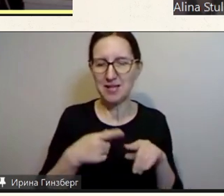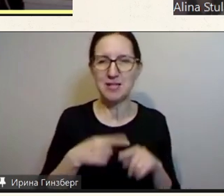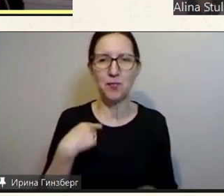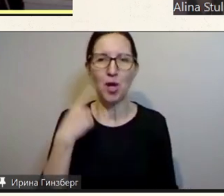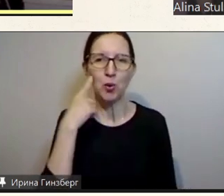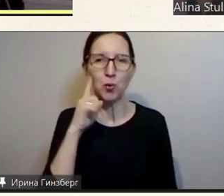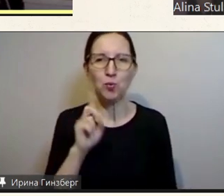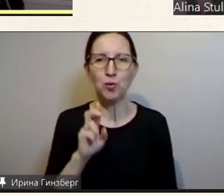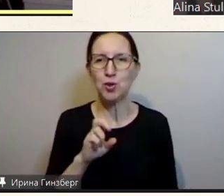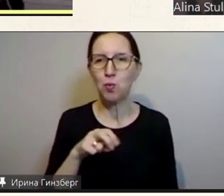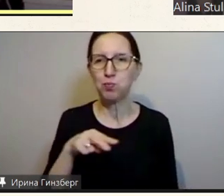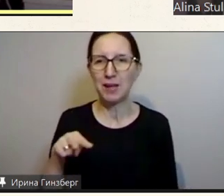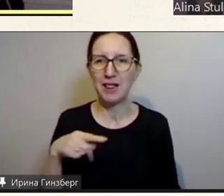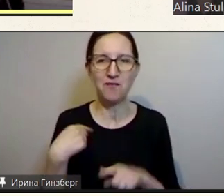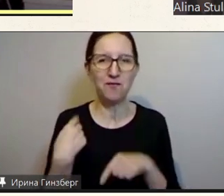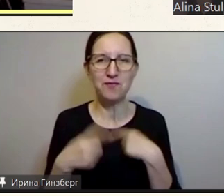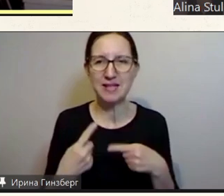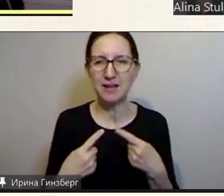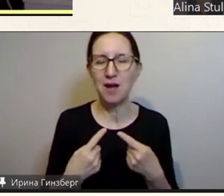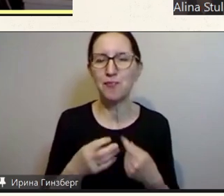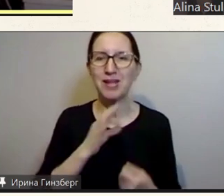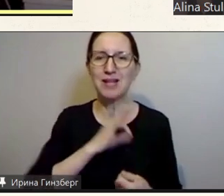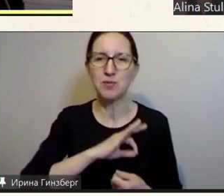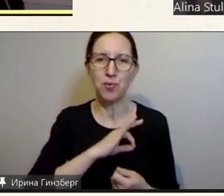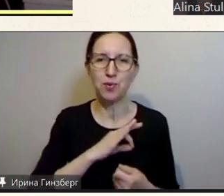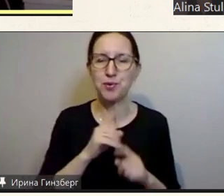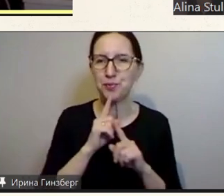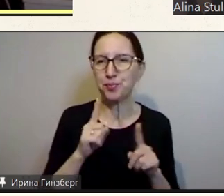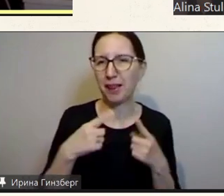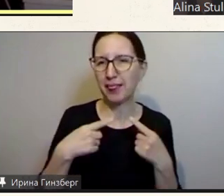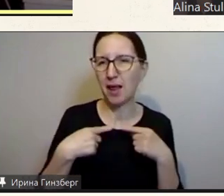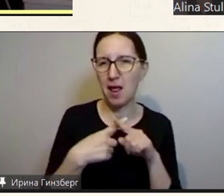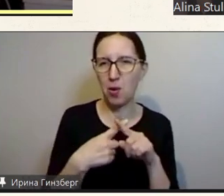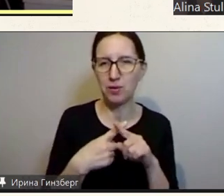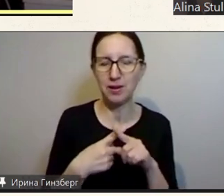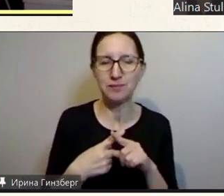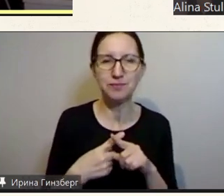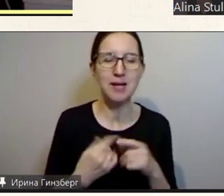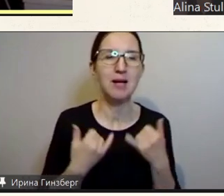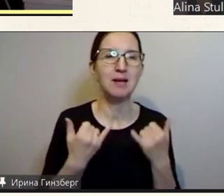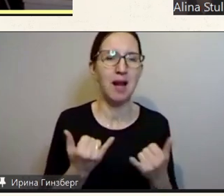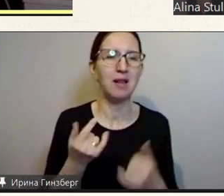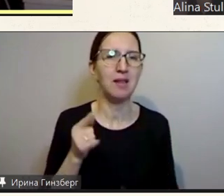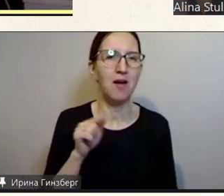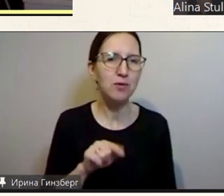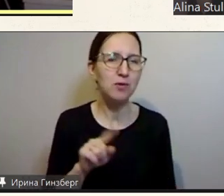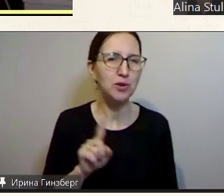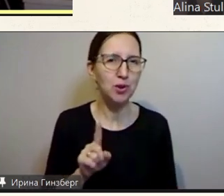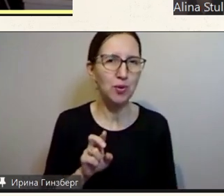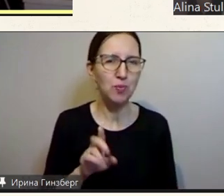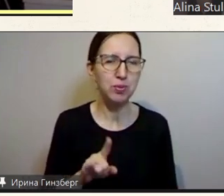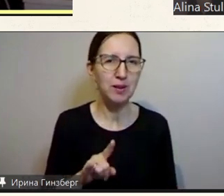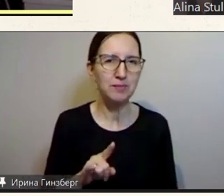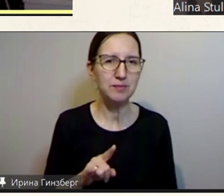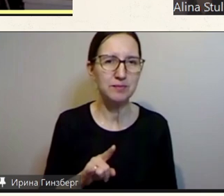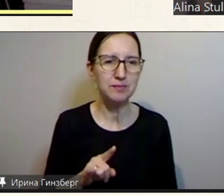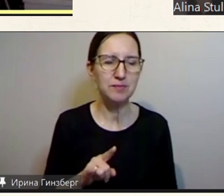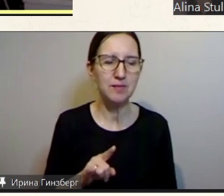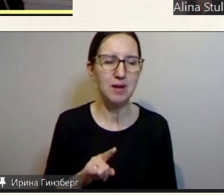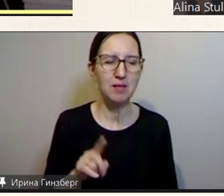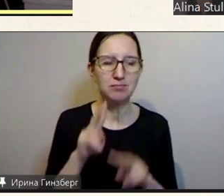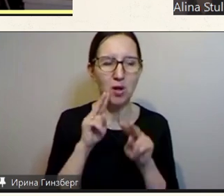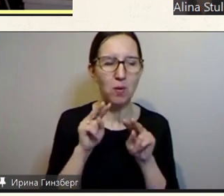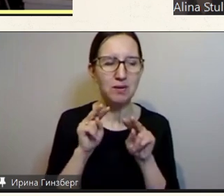used technology so that he can have some kind of control of the semblance of time, for example. He